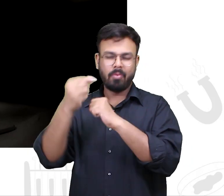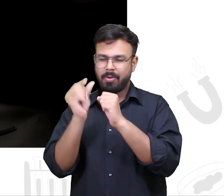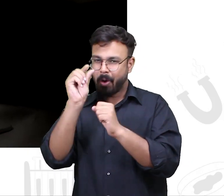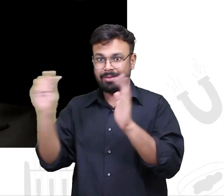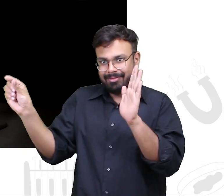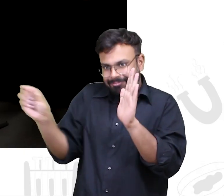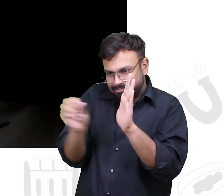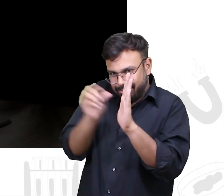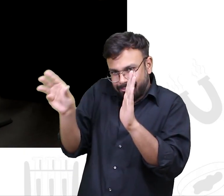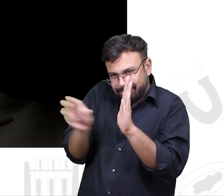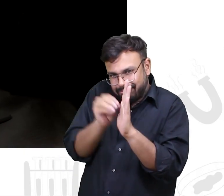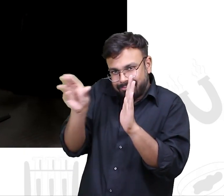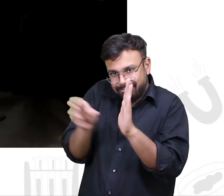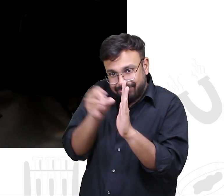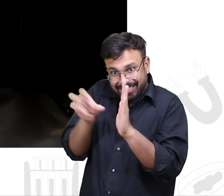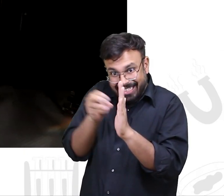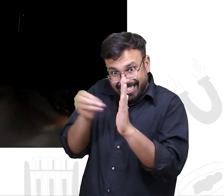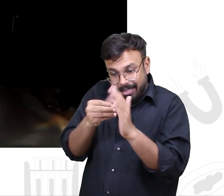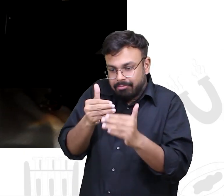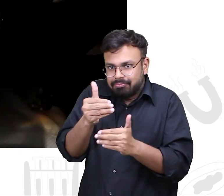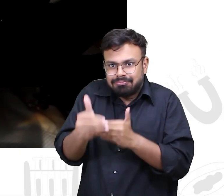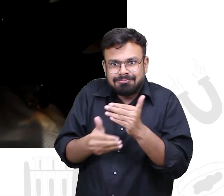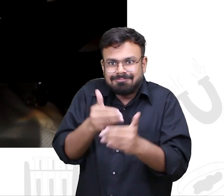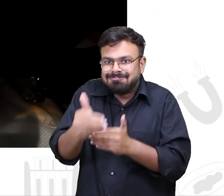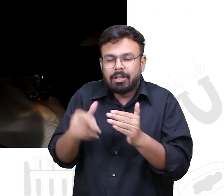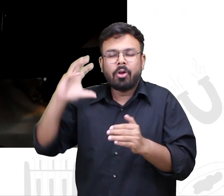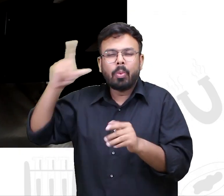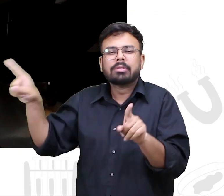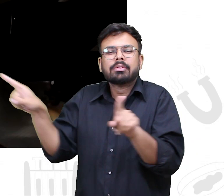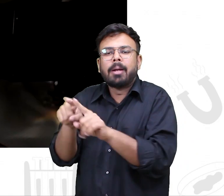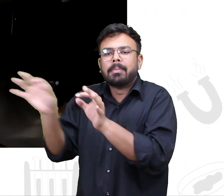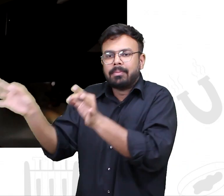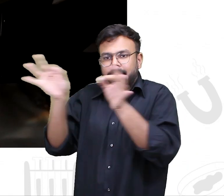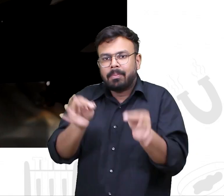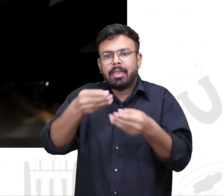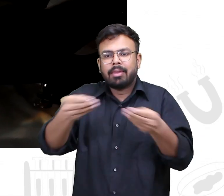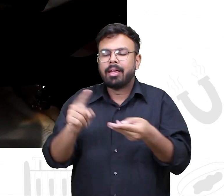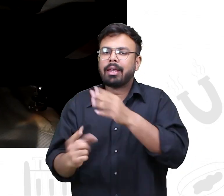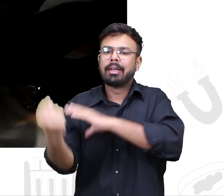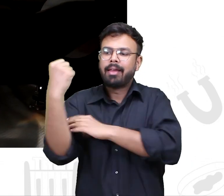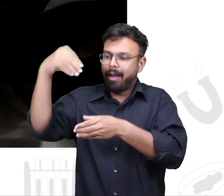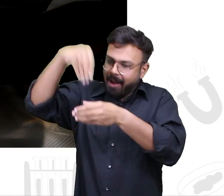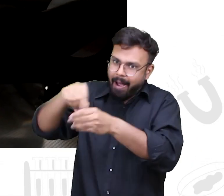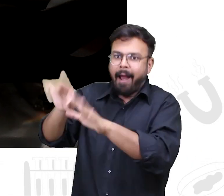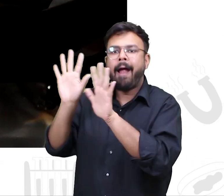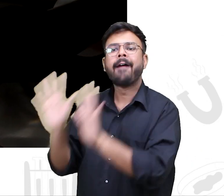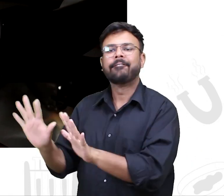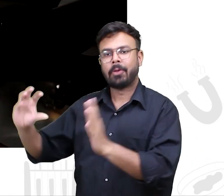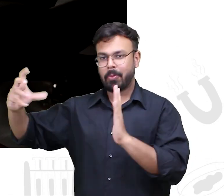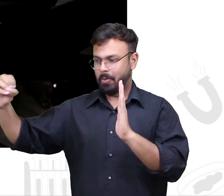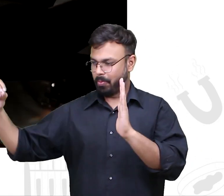when the photons, actually this is a photon excited process. So the sun, being the renewable source of energy,